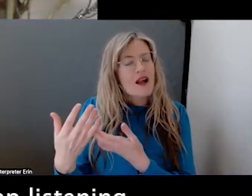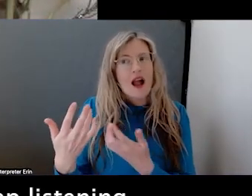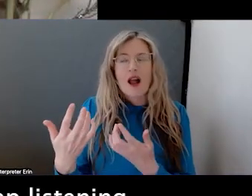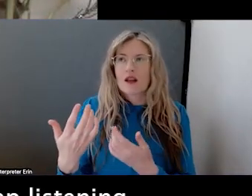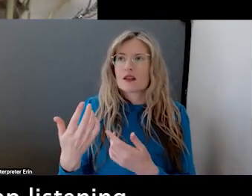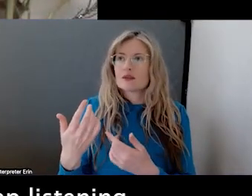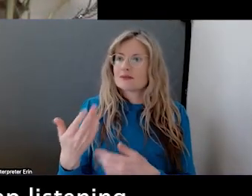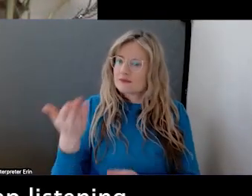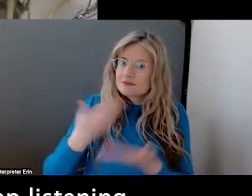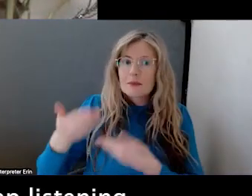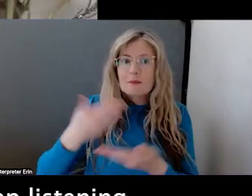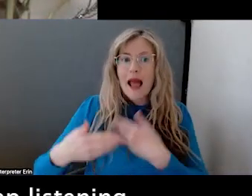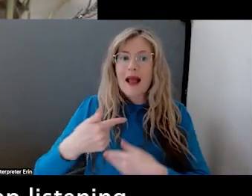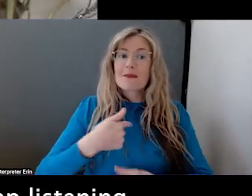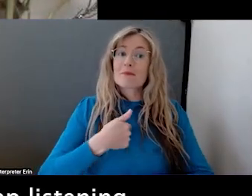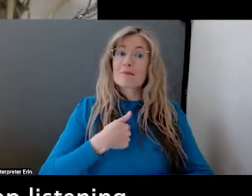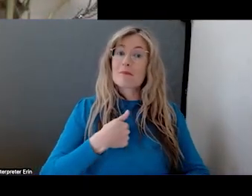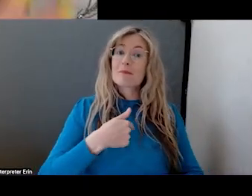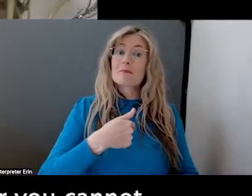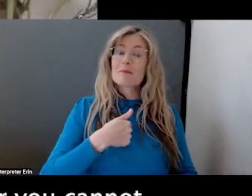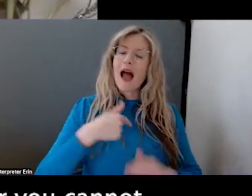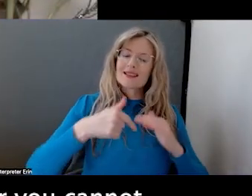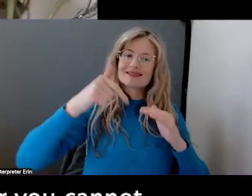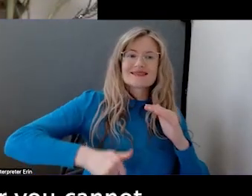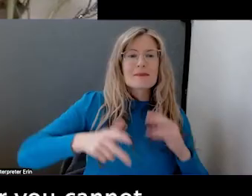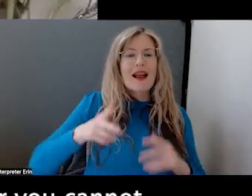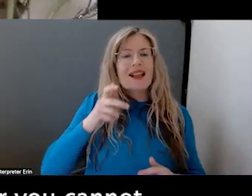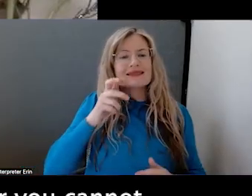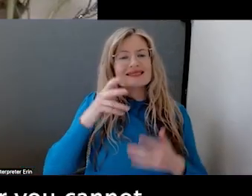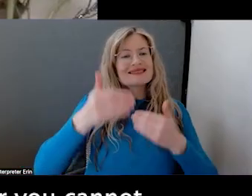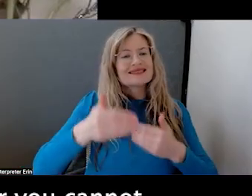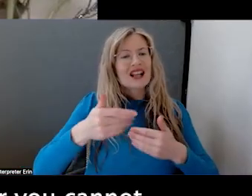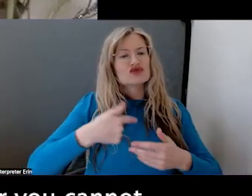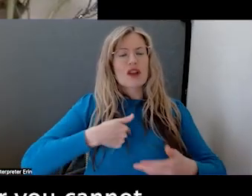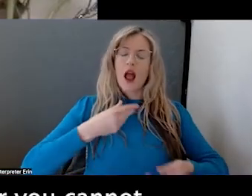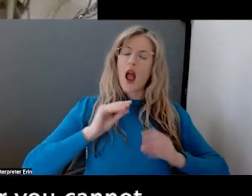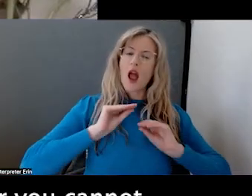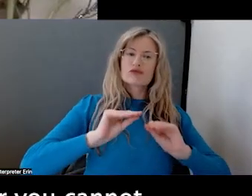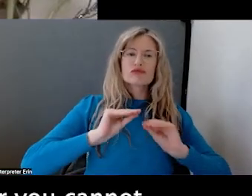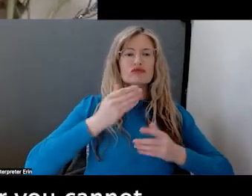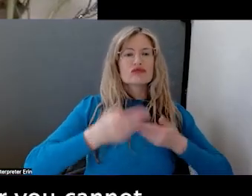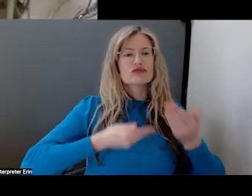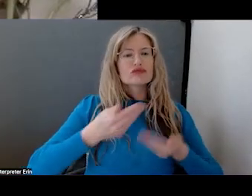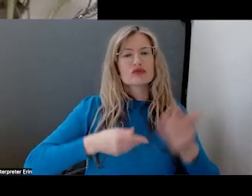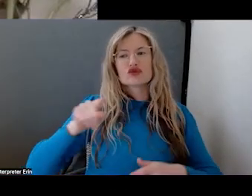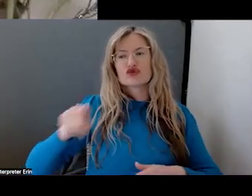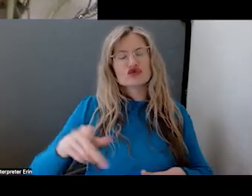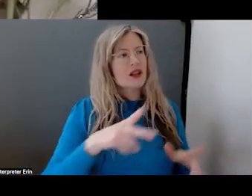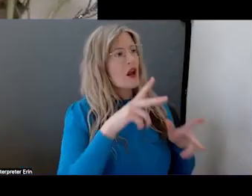through my delivery of the deep listening sessions. And sometimes you just don't have any idea, or you cannot